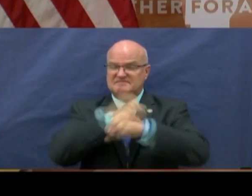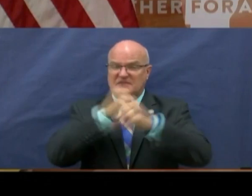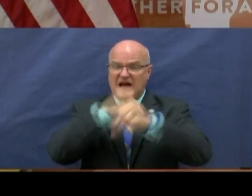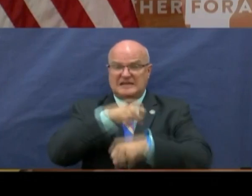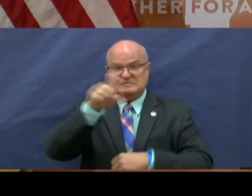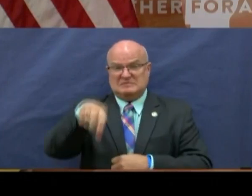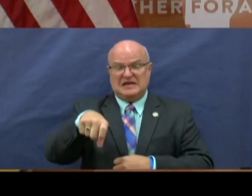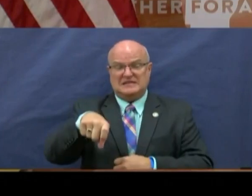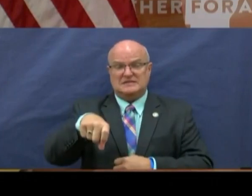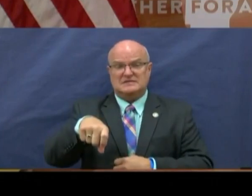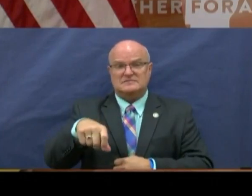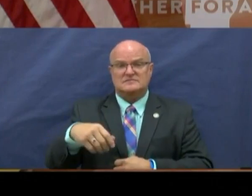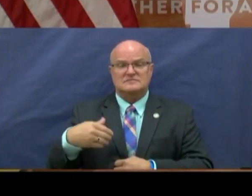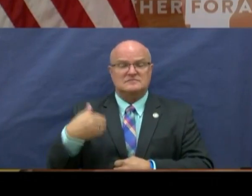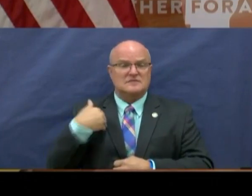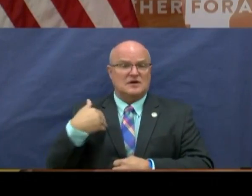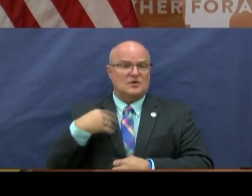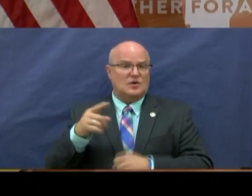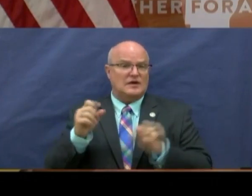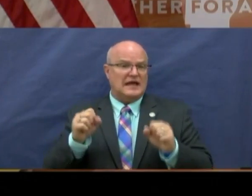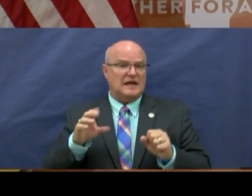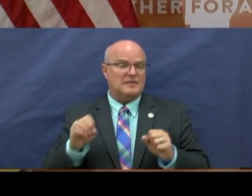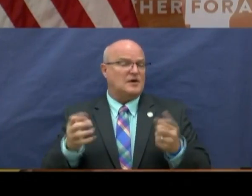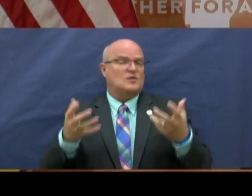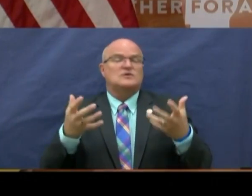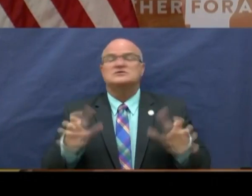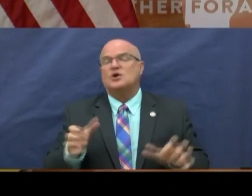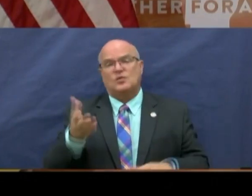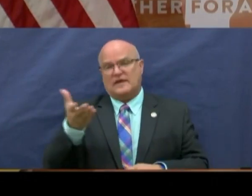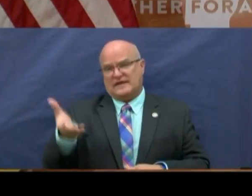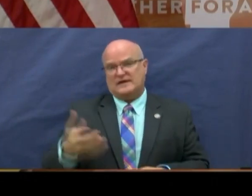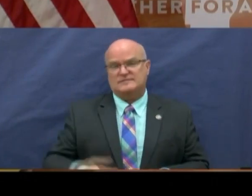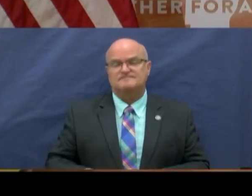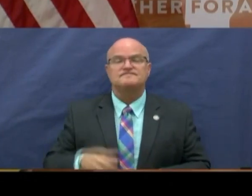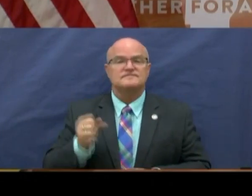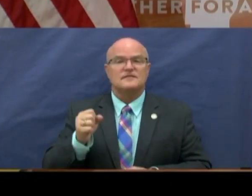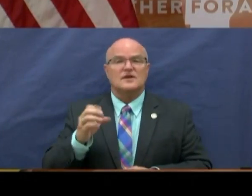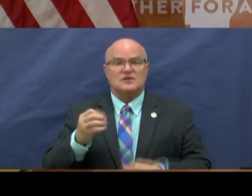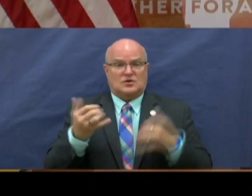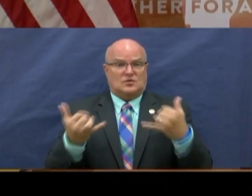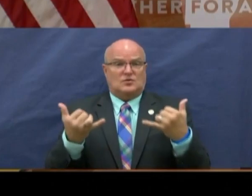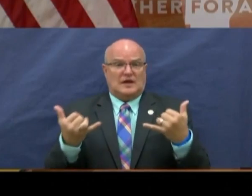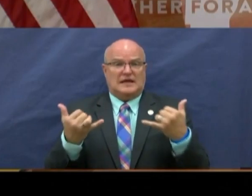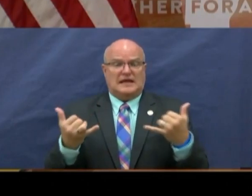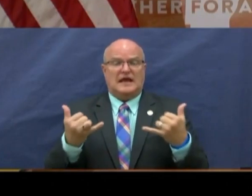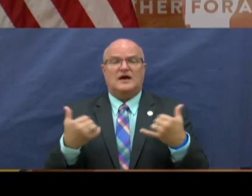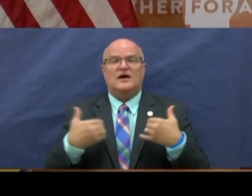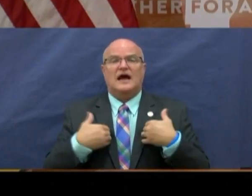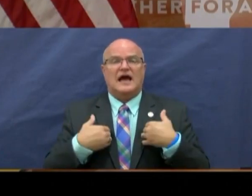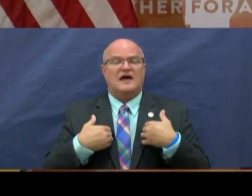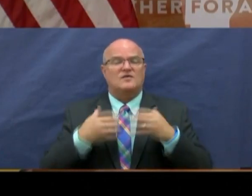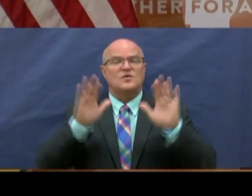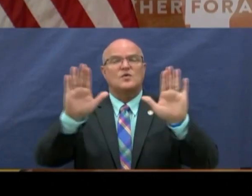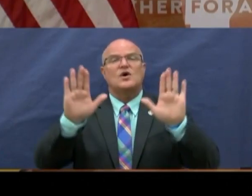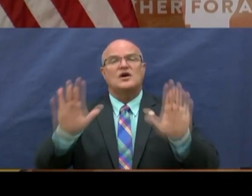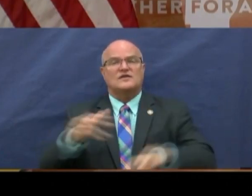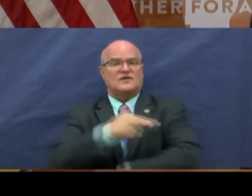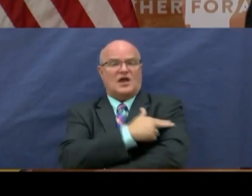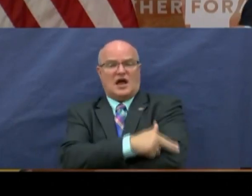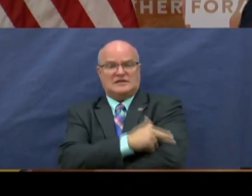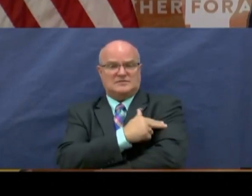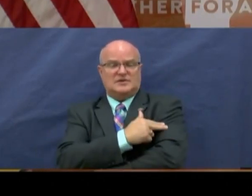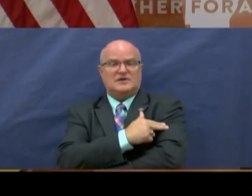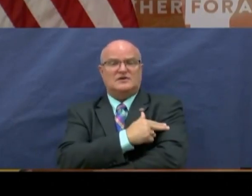It reminds us of where we can be, and we don't want to be there. So right now, we've got incredible hospitals. We've got